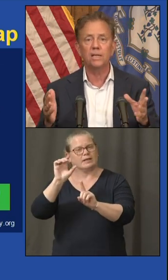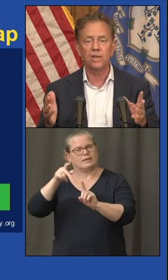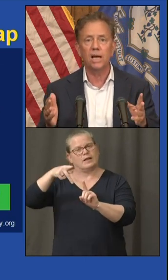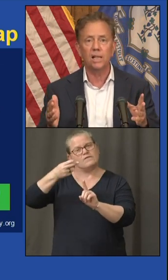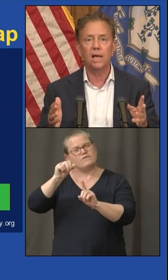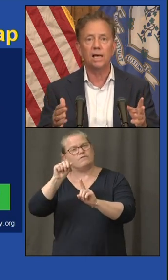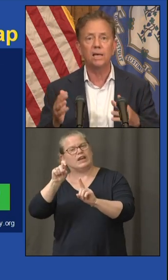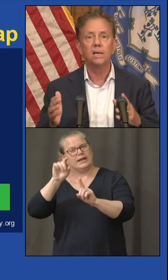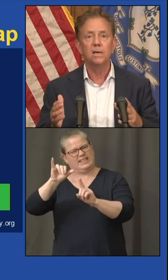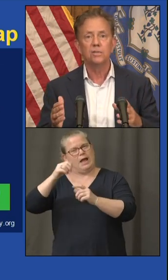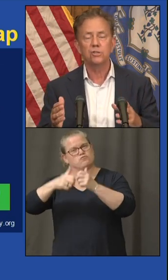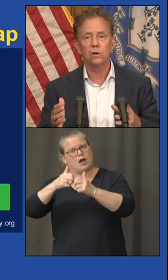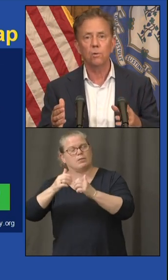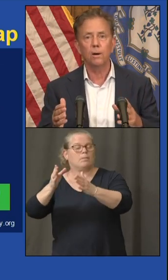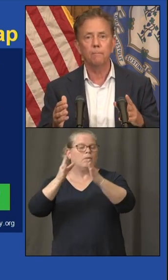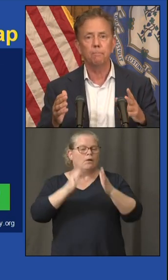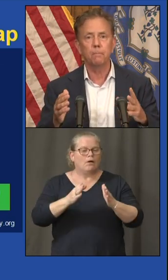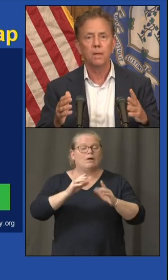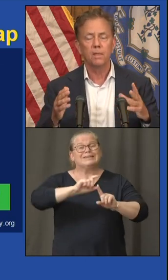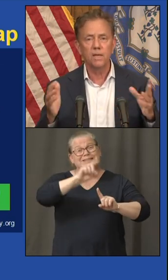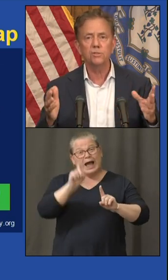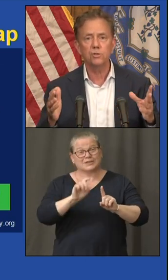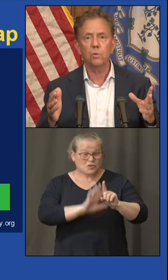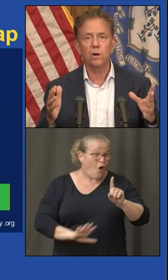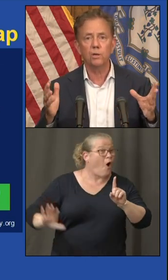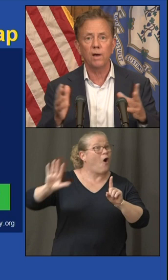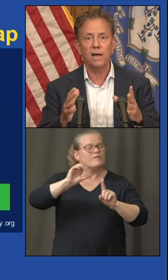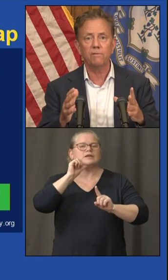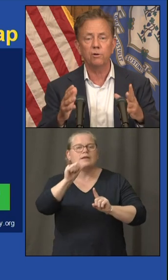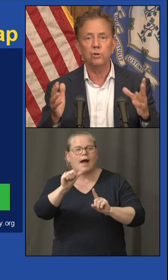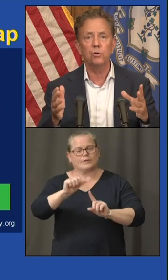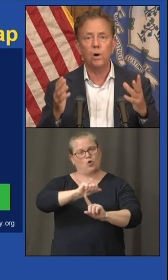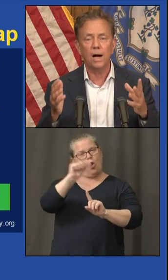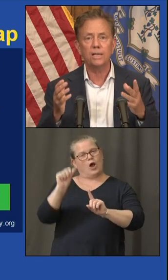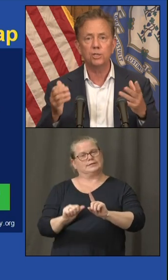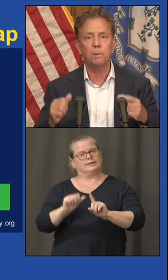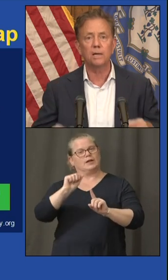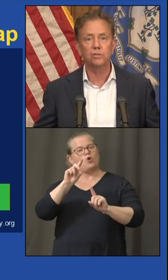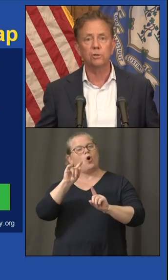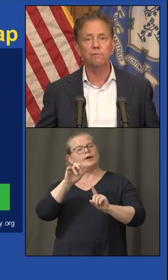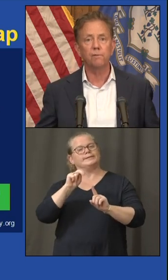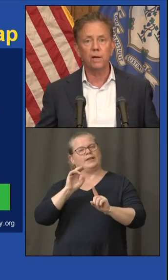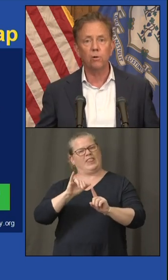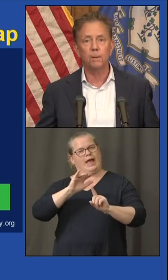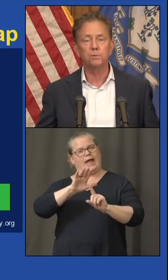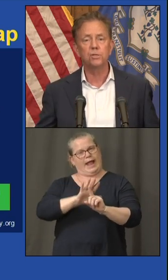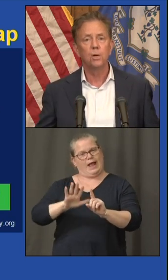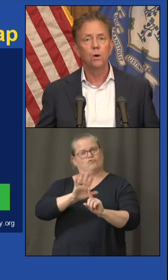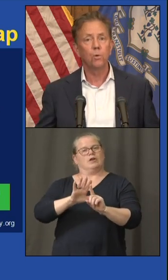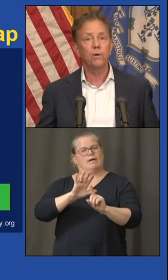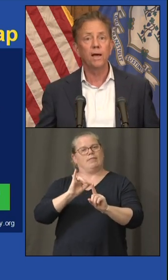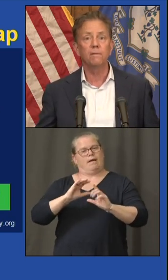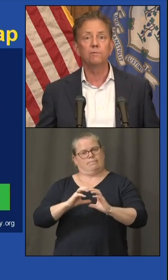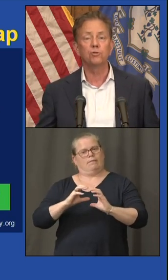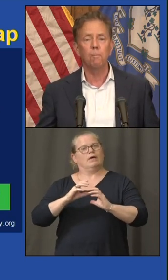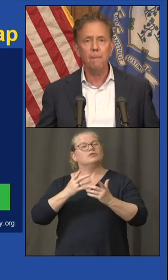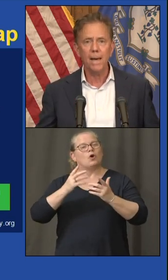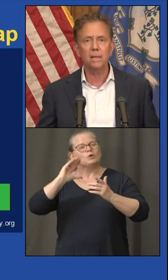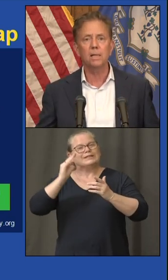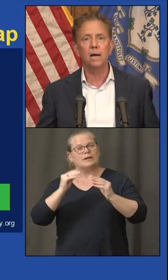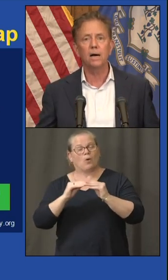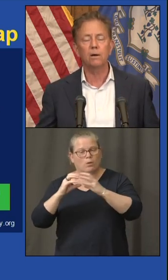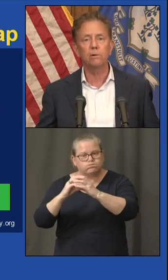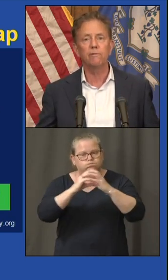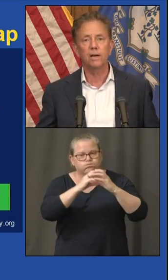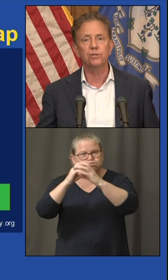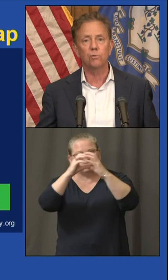California, it's LA. So this is where you have your new hotspots, your flare-ups, where you have